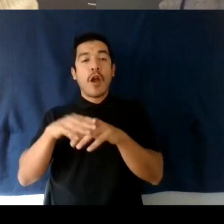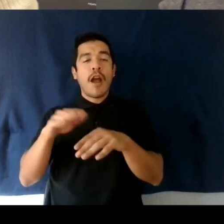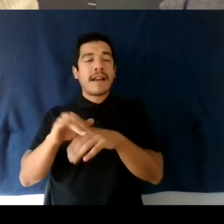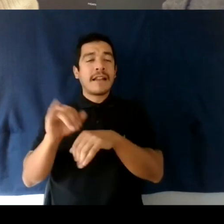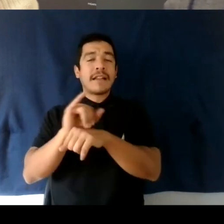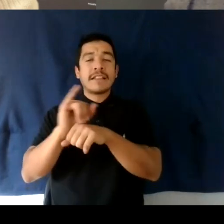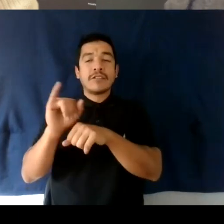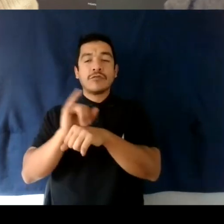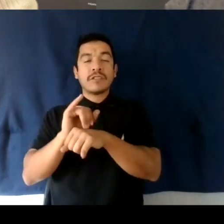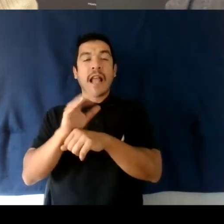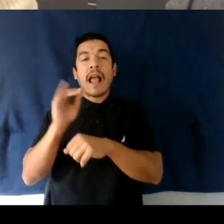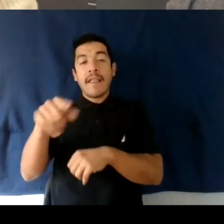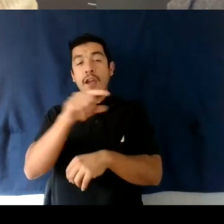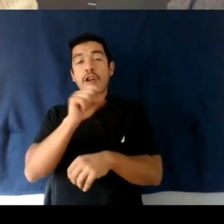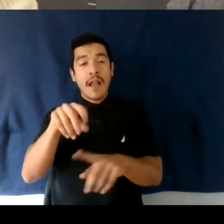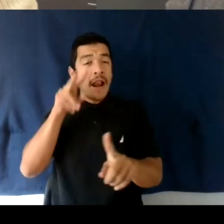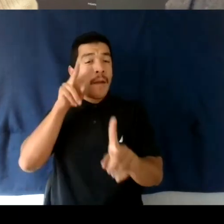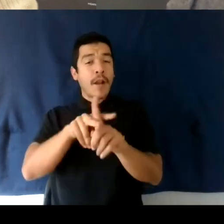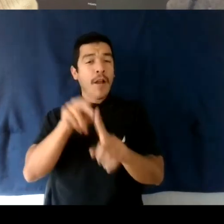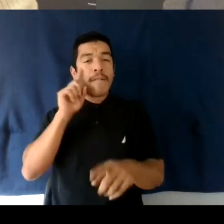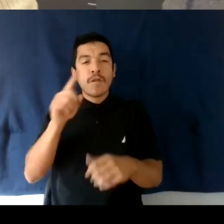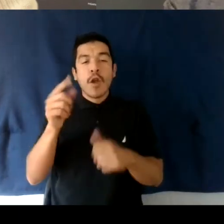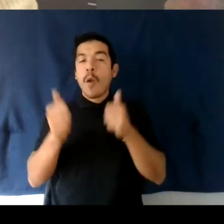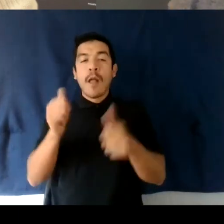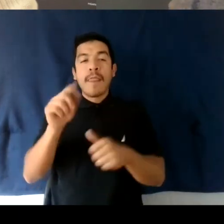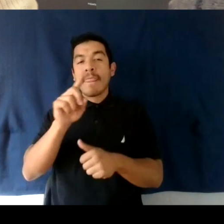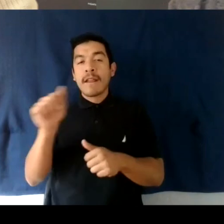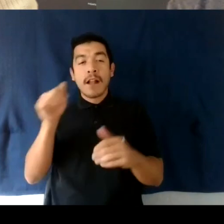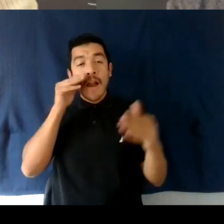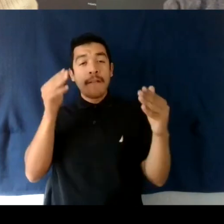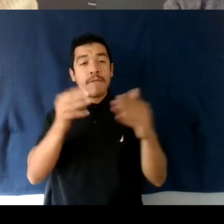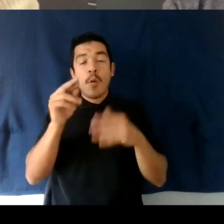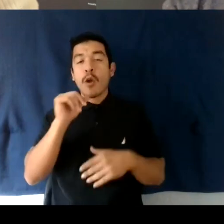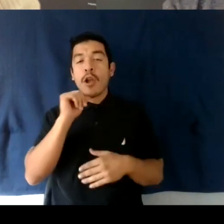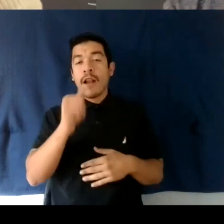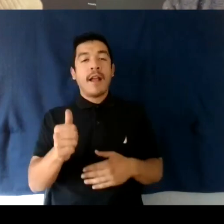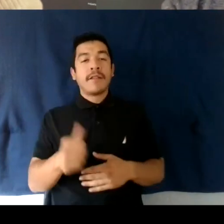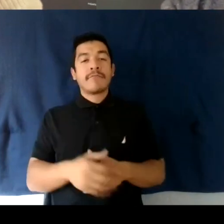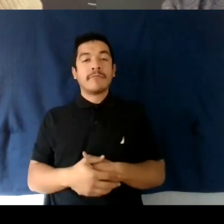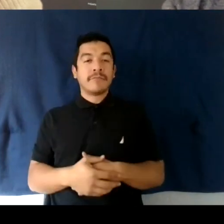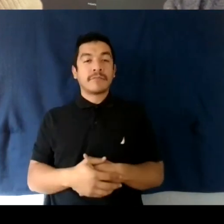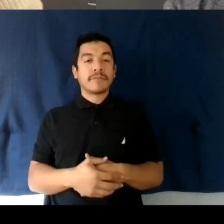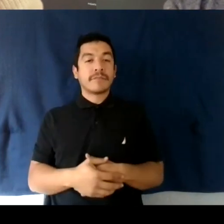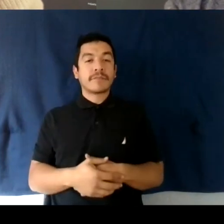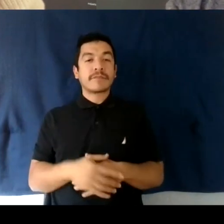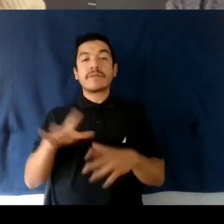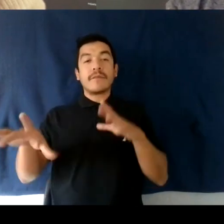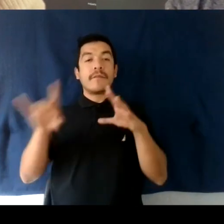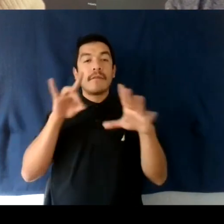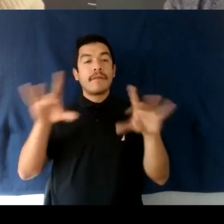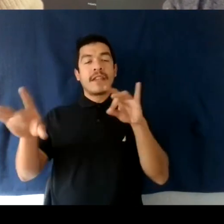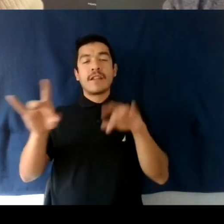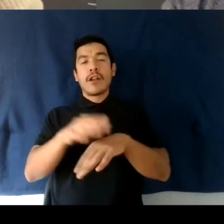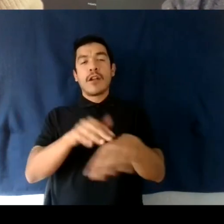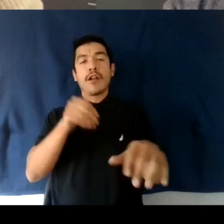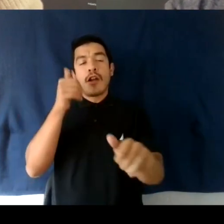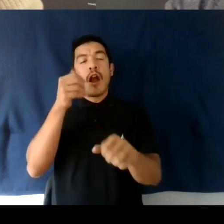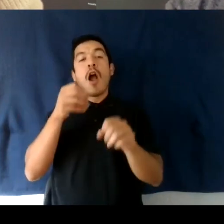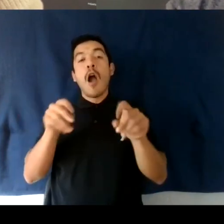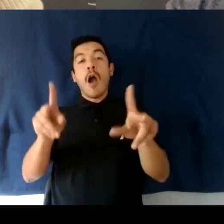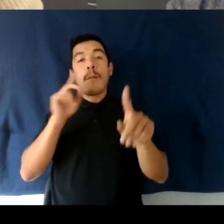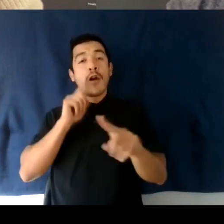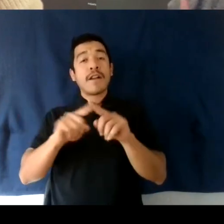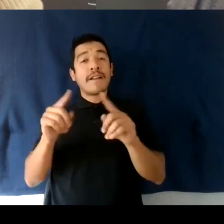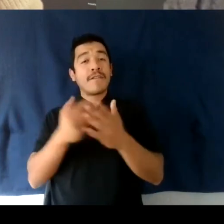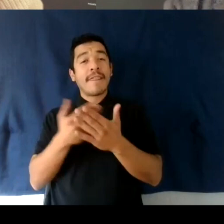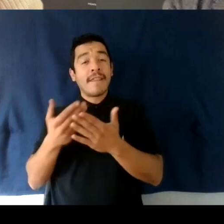industry that you can apply for, whether disability focused or not. Casting calls, opportunities for different